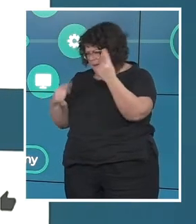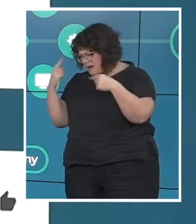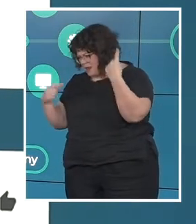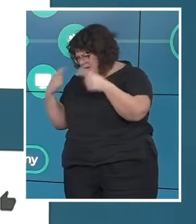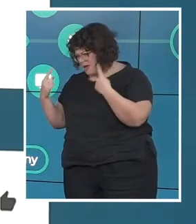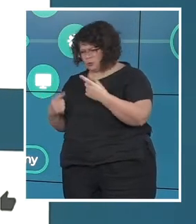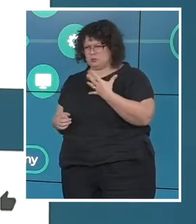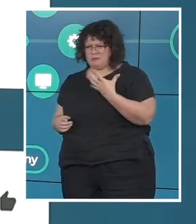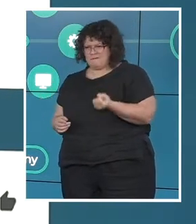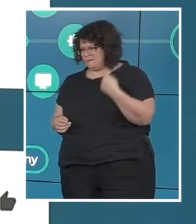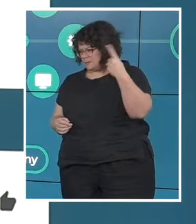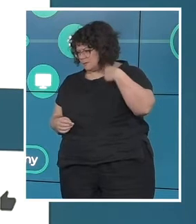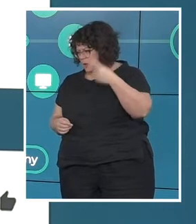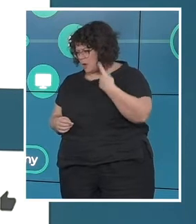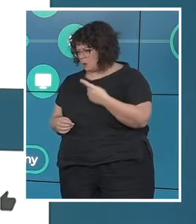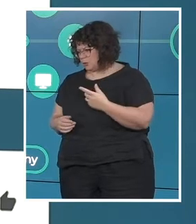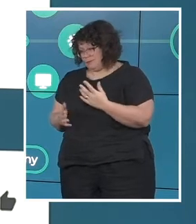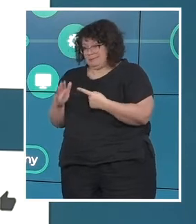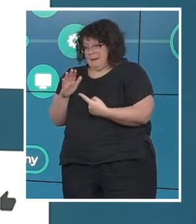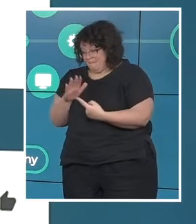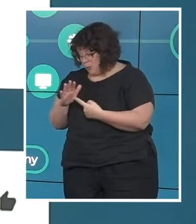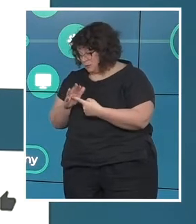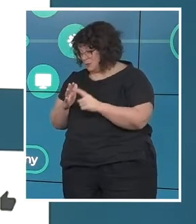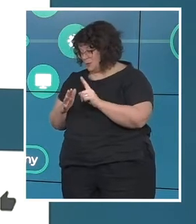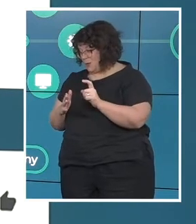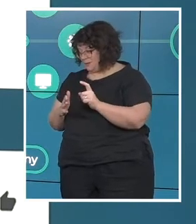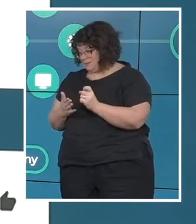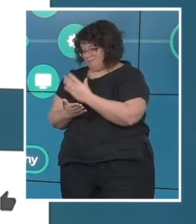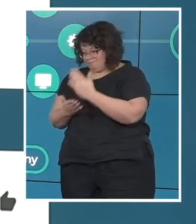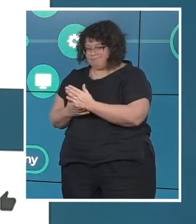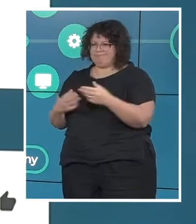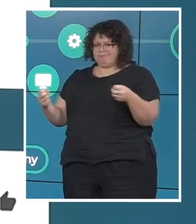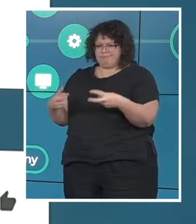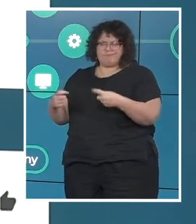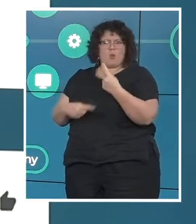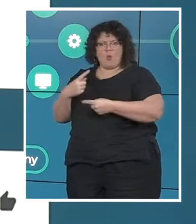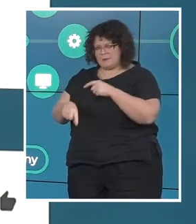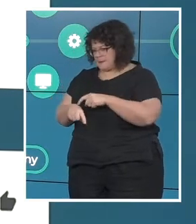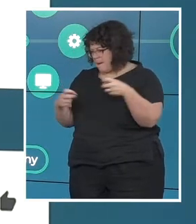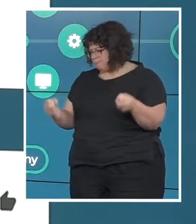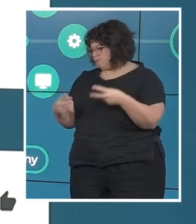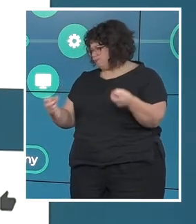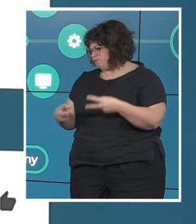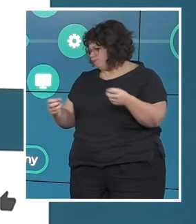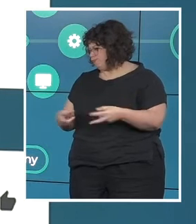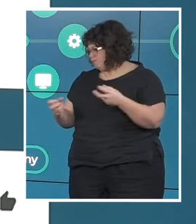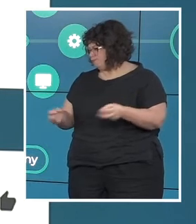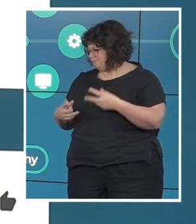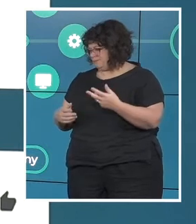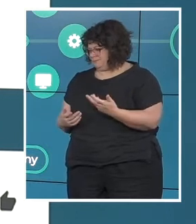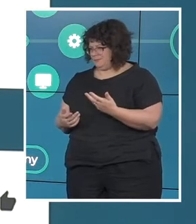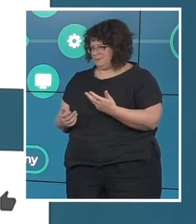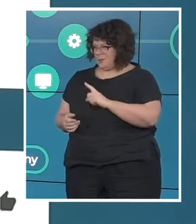otherwise no one's going to understand the message. And for things like our intranet, we have